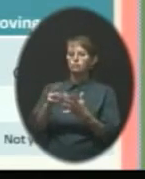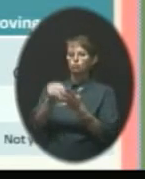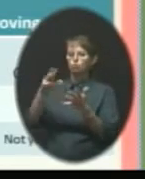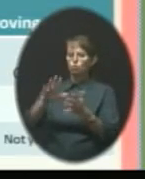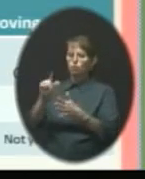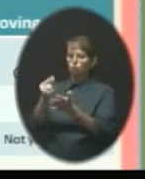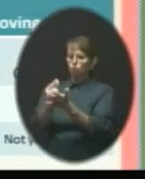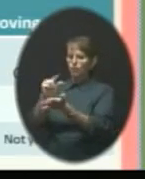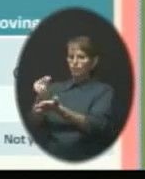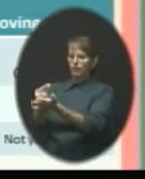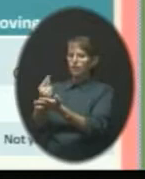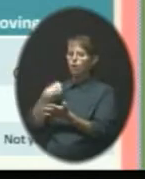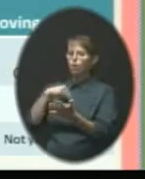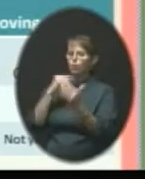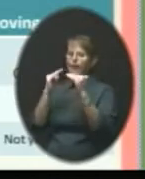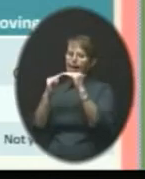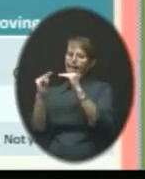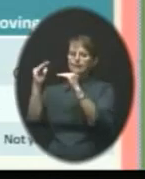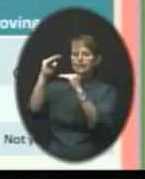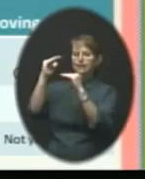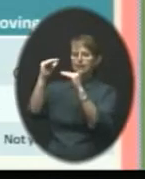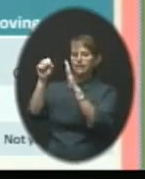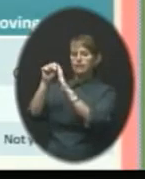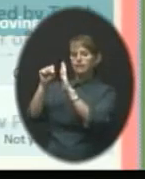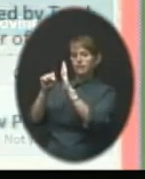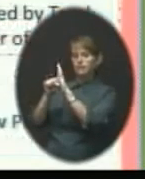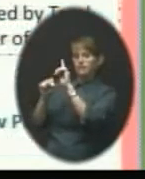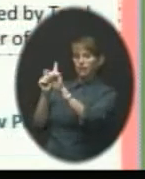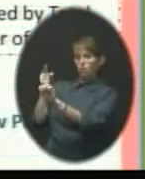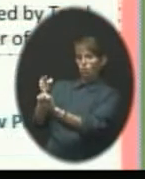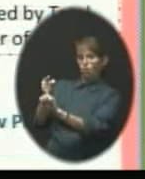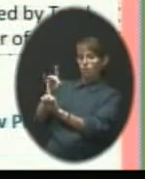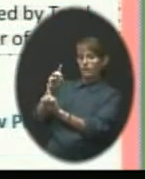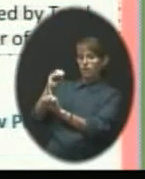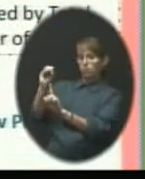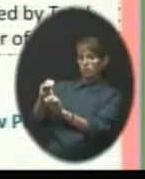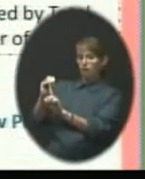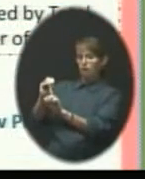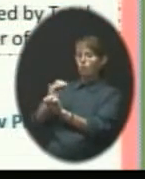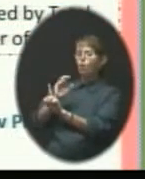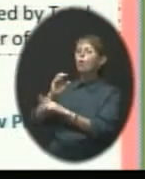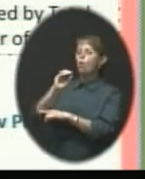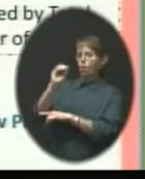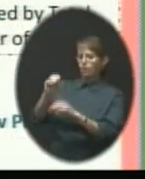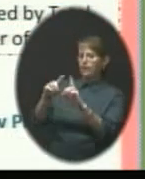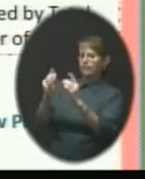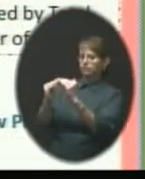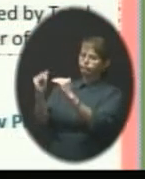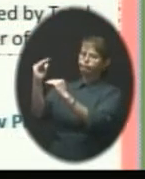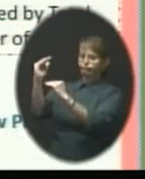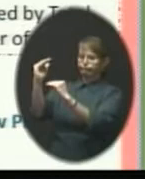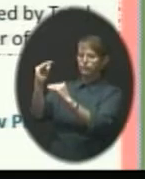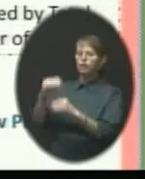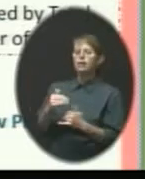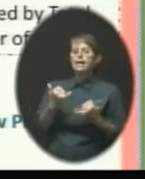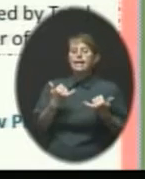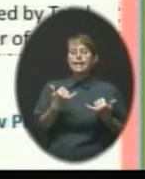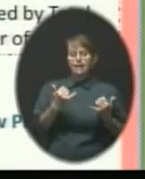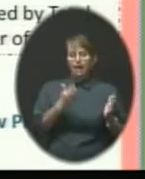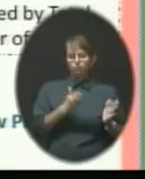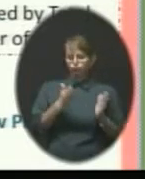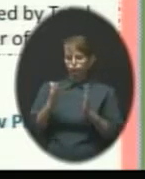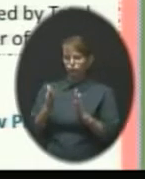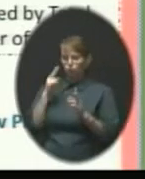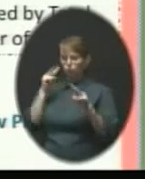We exceed that state goal of 80%. When we look at our new ways, and I'm going to talk a little bit about those